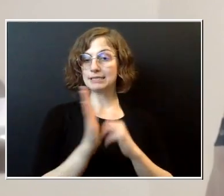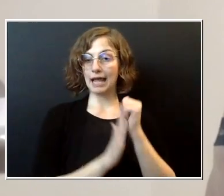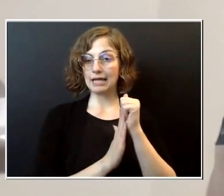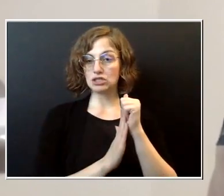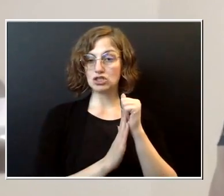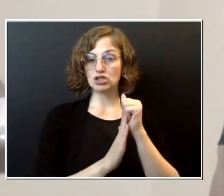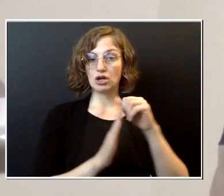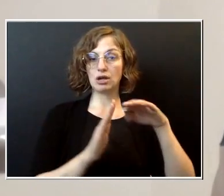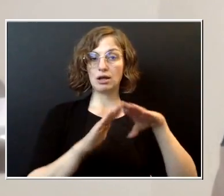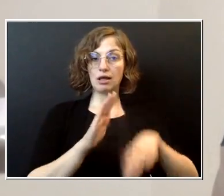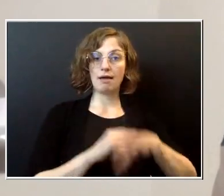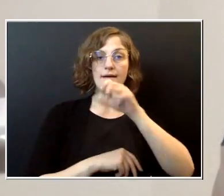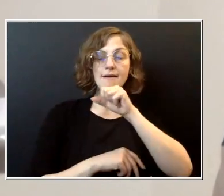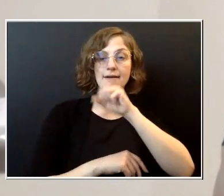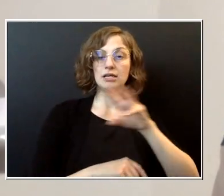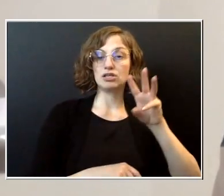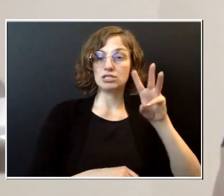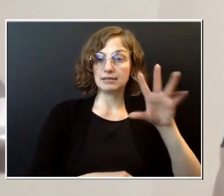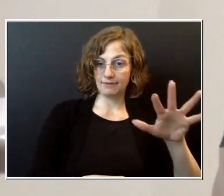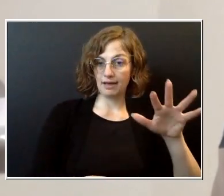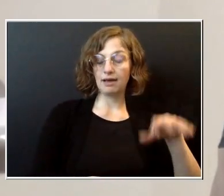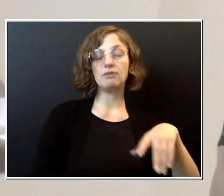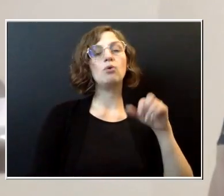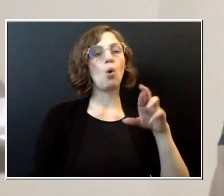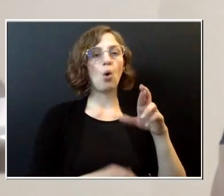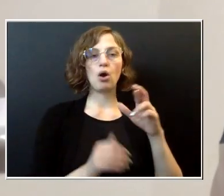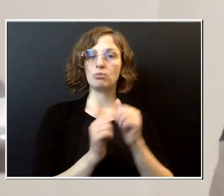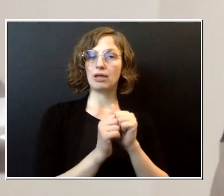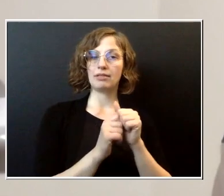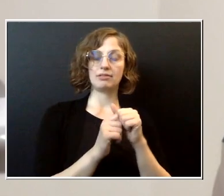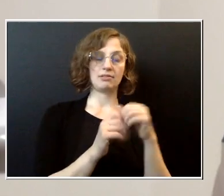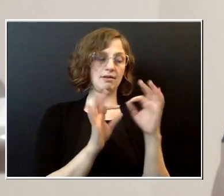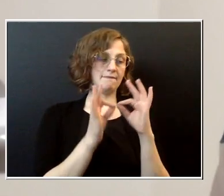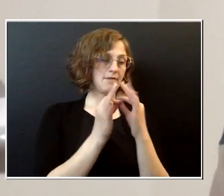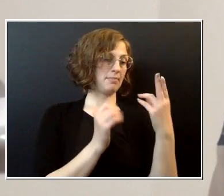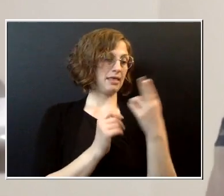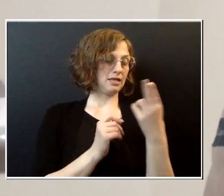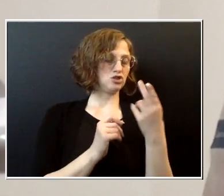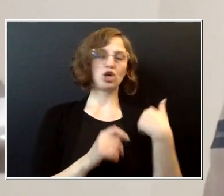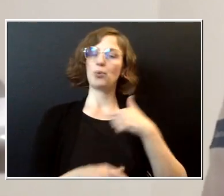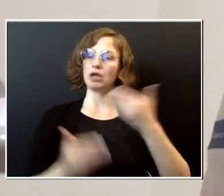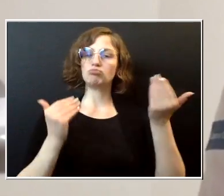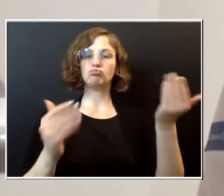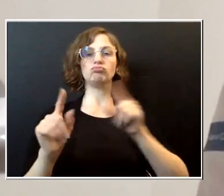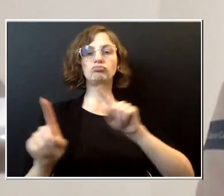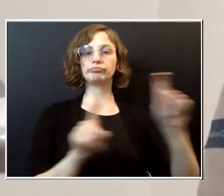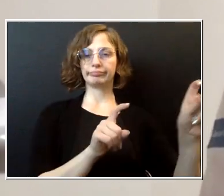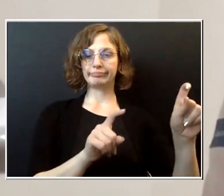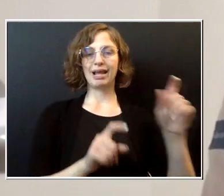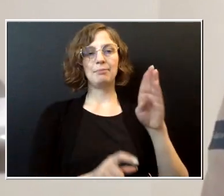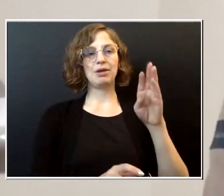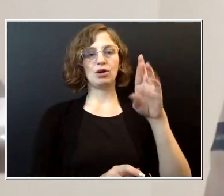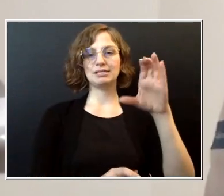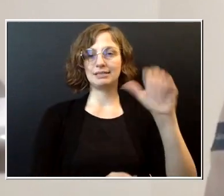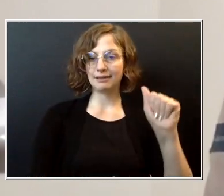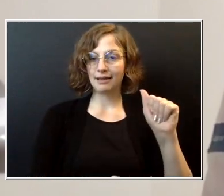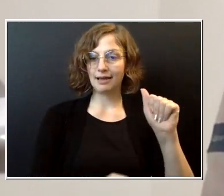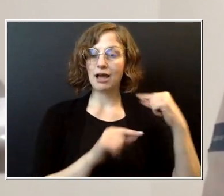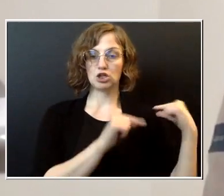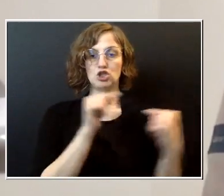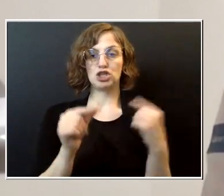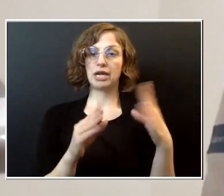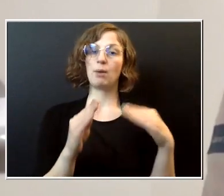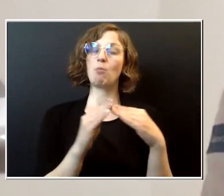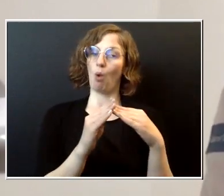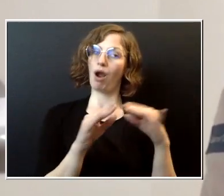of 65 or those with a family history. We know that the BRCA gene is more prominent in individuals with a triple